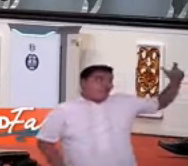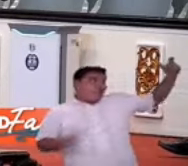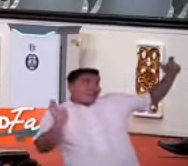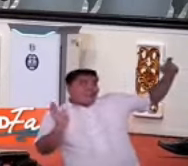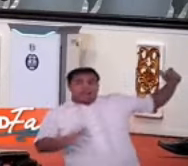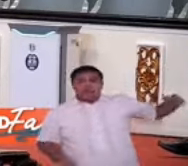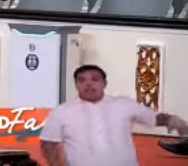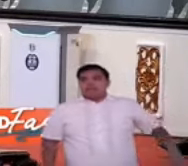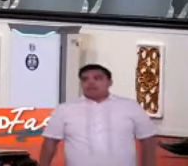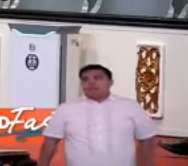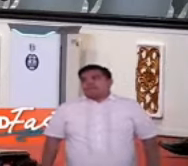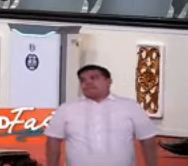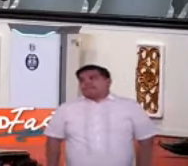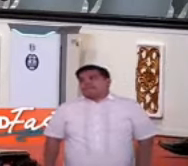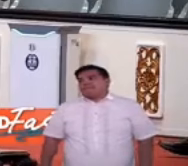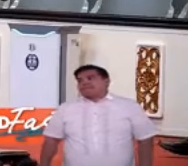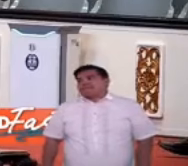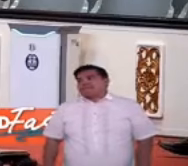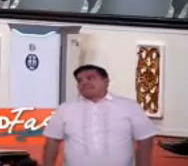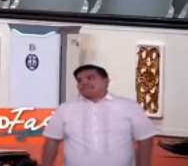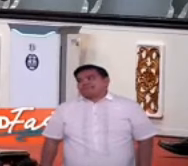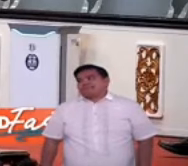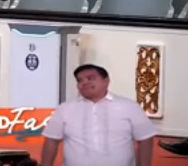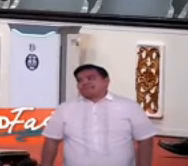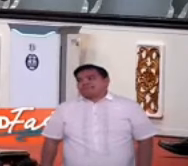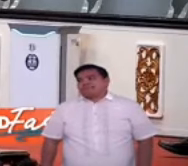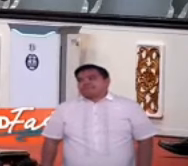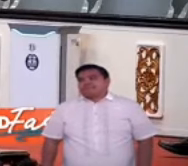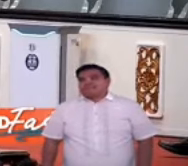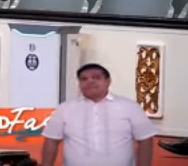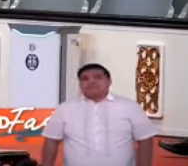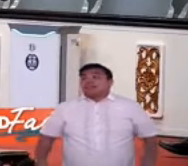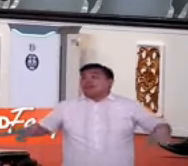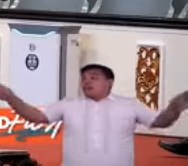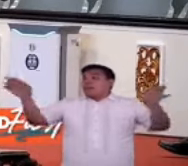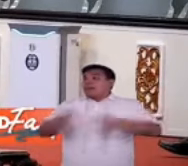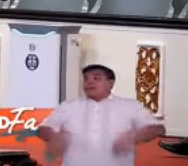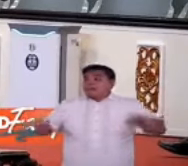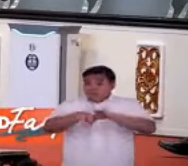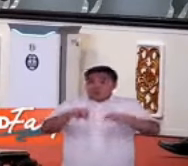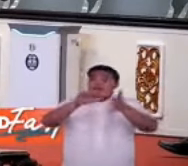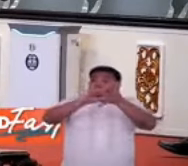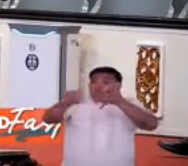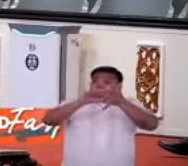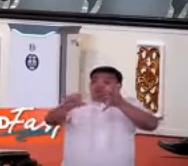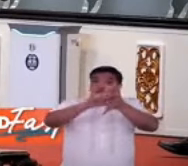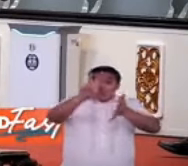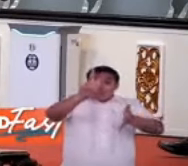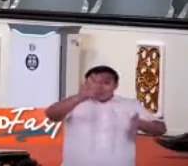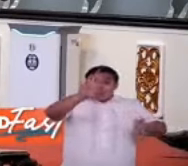Pagtuon, para manindot imong i-post diha. Mas maay pa mag-post lang kag verses. Copy ka, i-paste ni mo